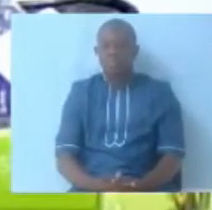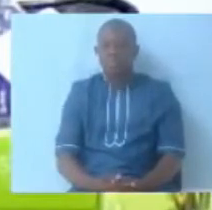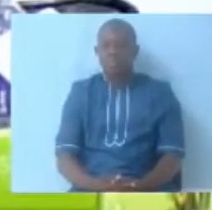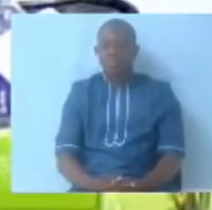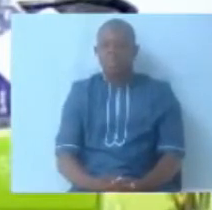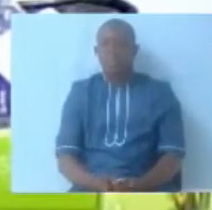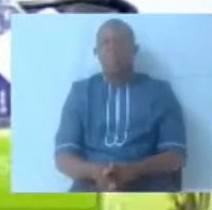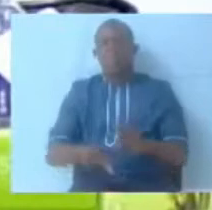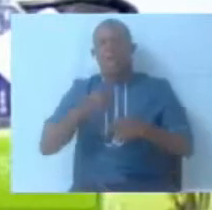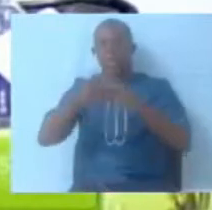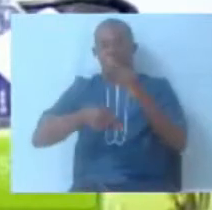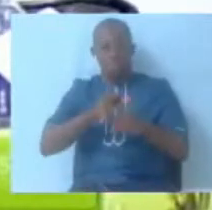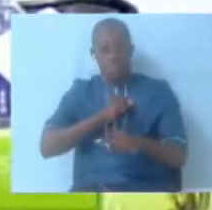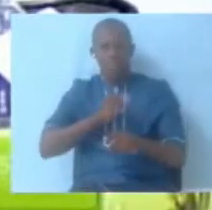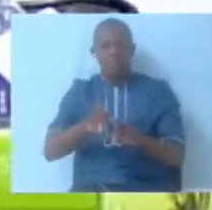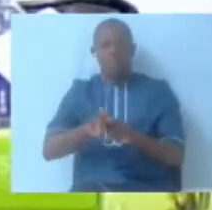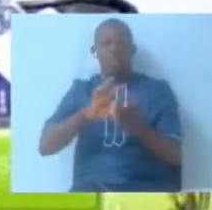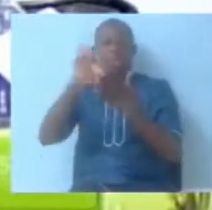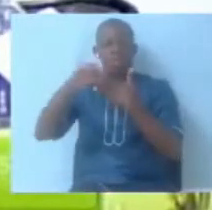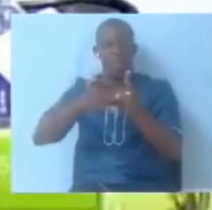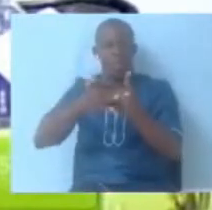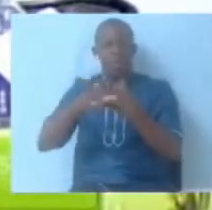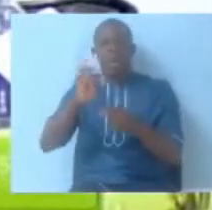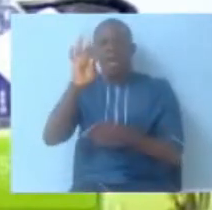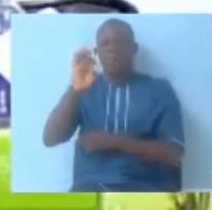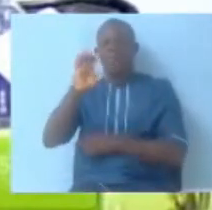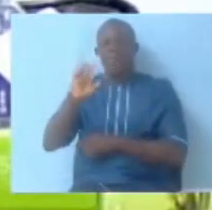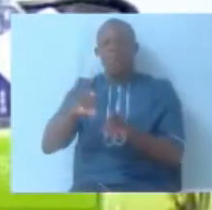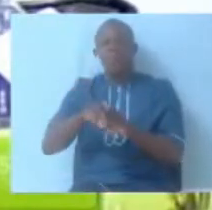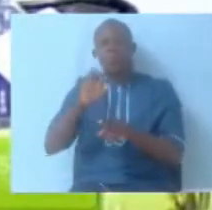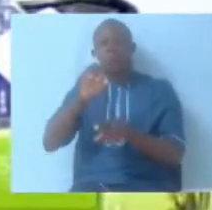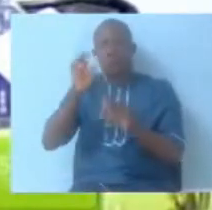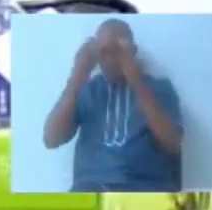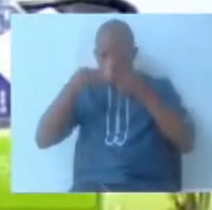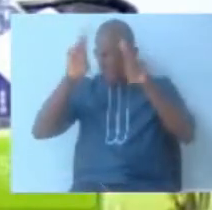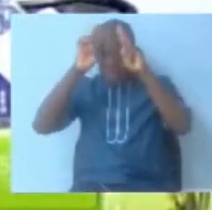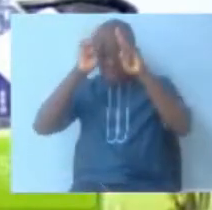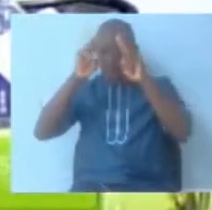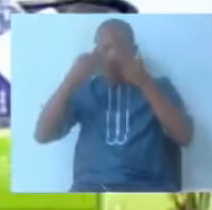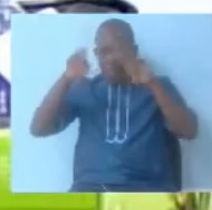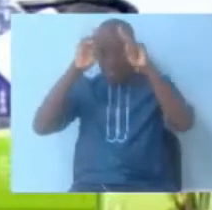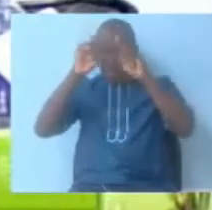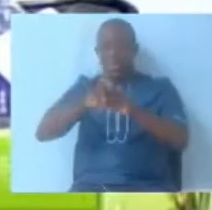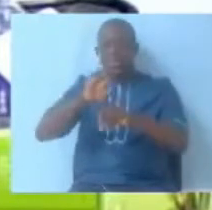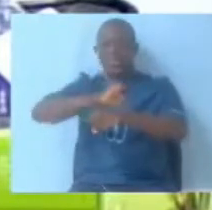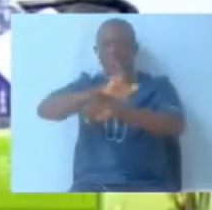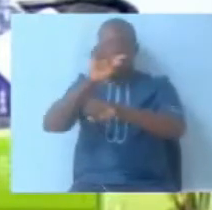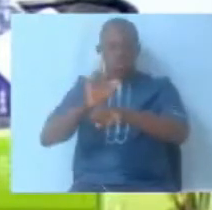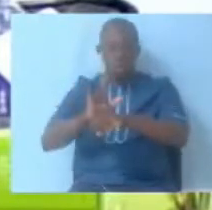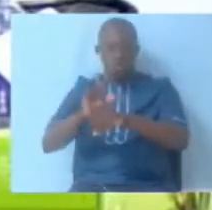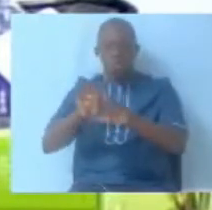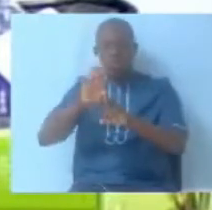koto. Then I proceeded to Frobe College, University of Sierra Leone. A 4-year degree program to do LLB. Ntata